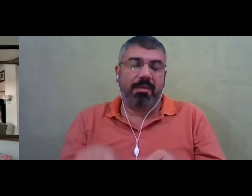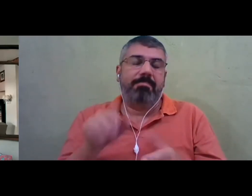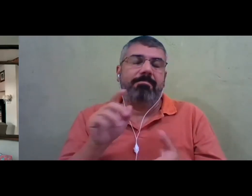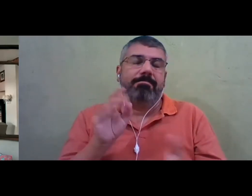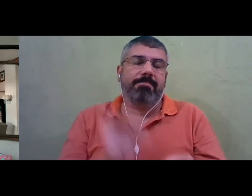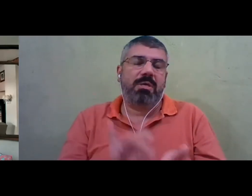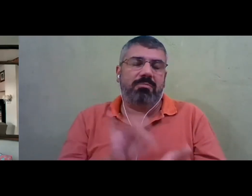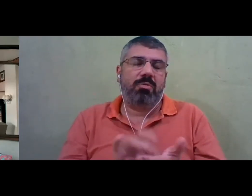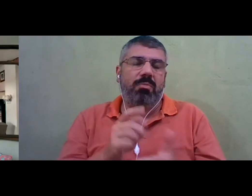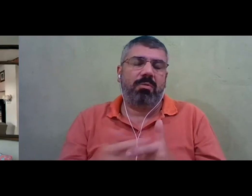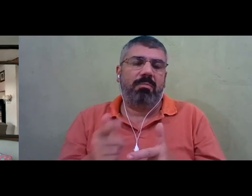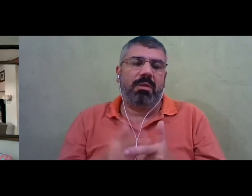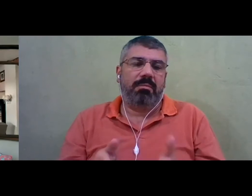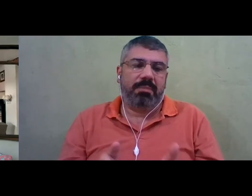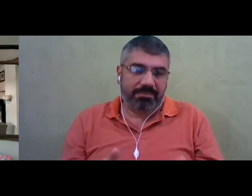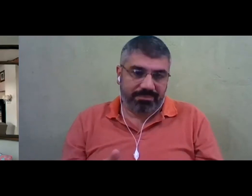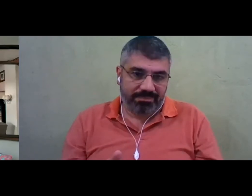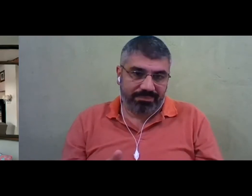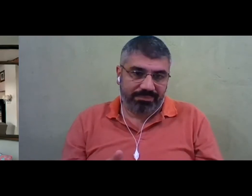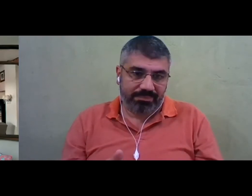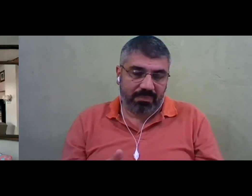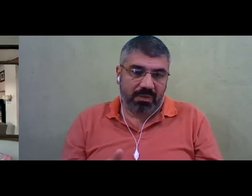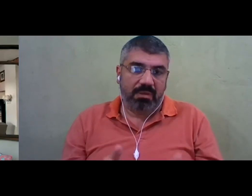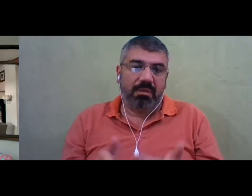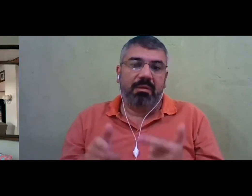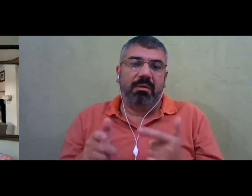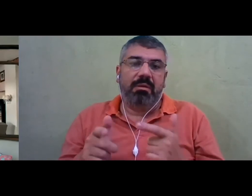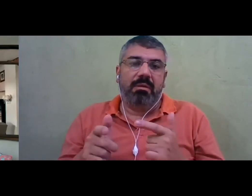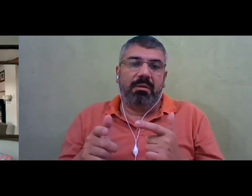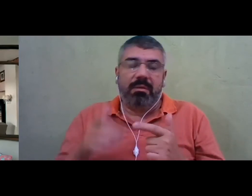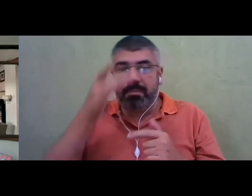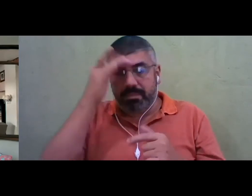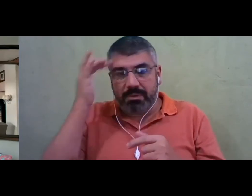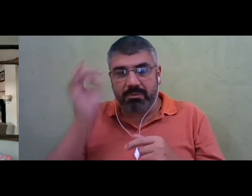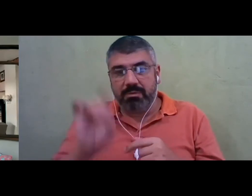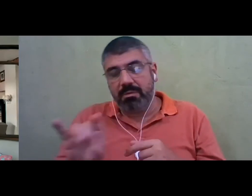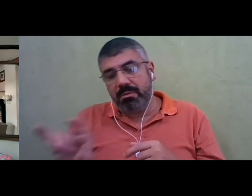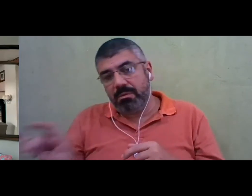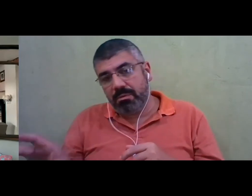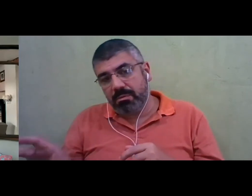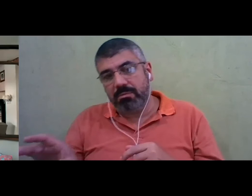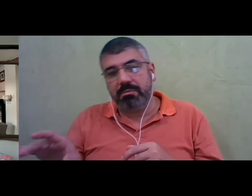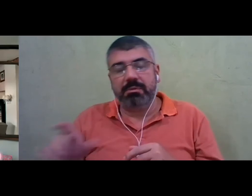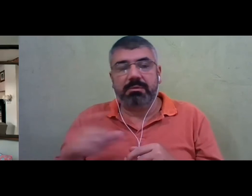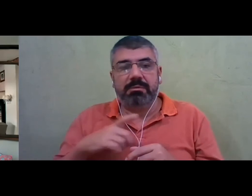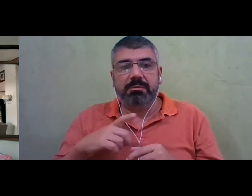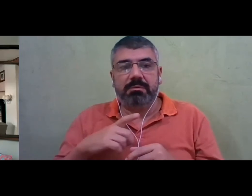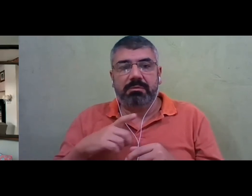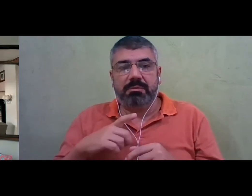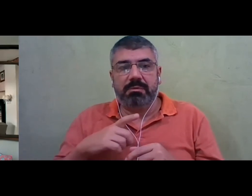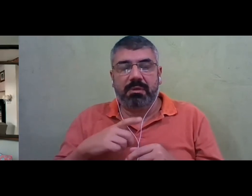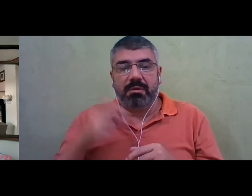toddler, you know, like a small child who needs to satisfy their own needs.